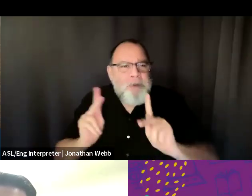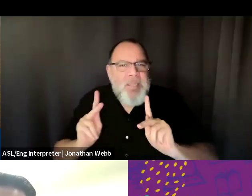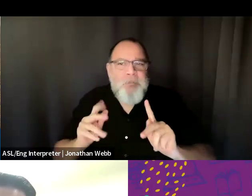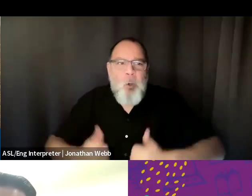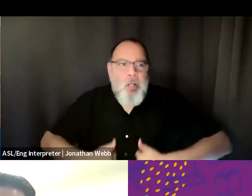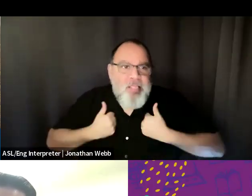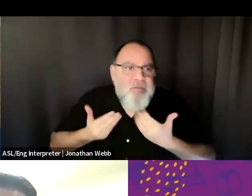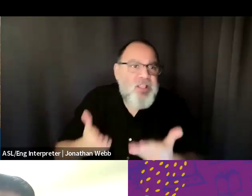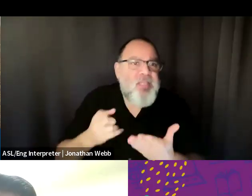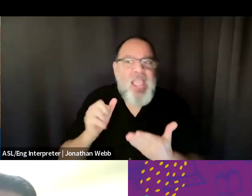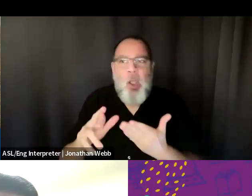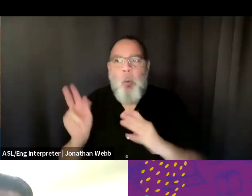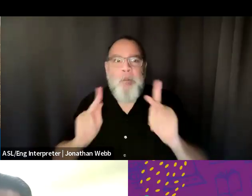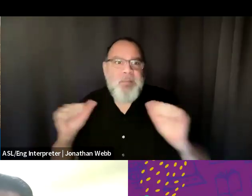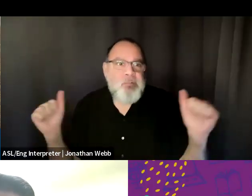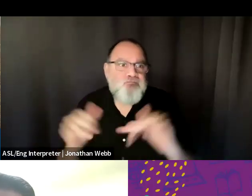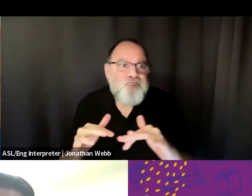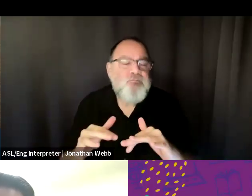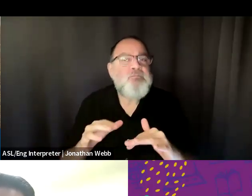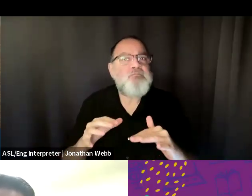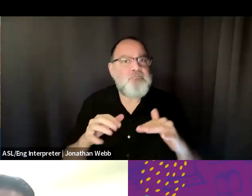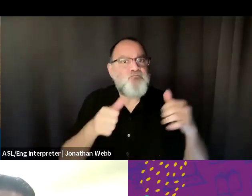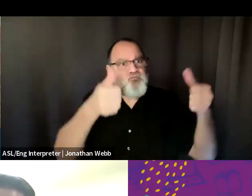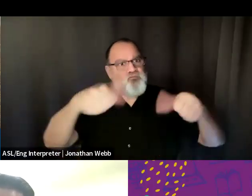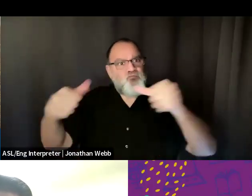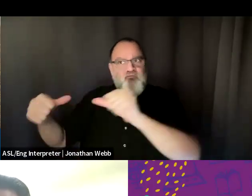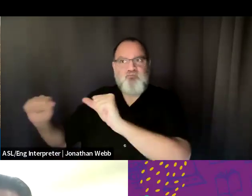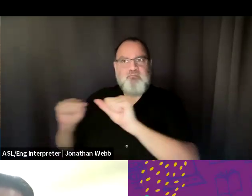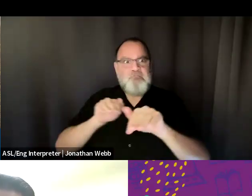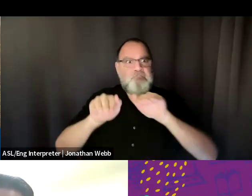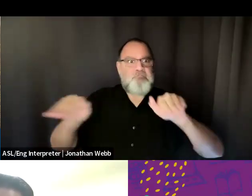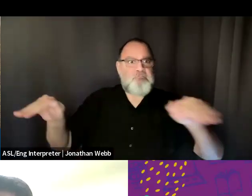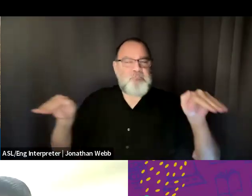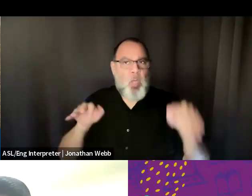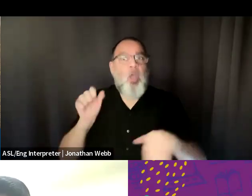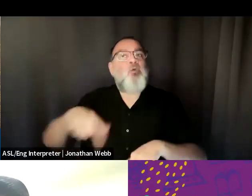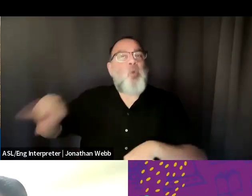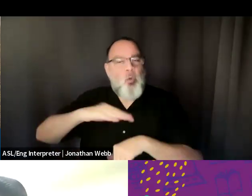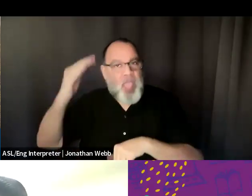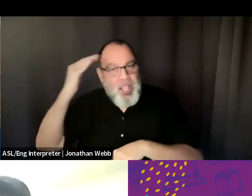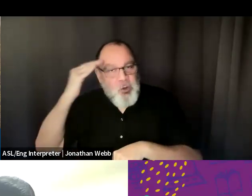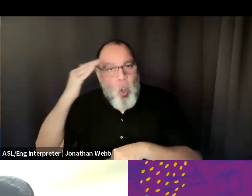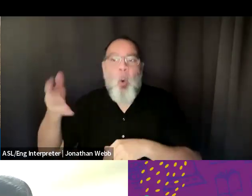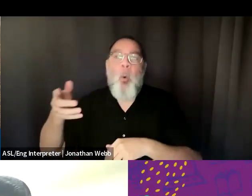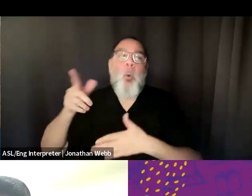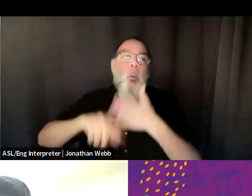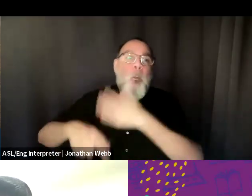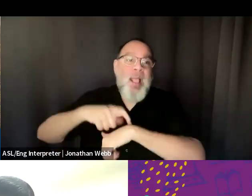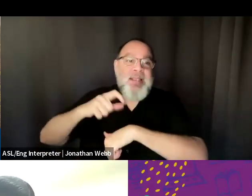buildings so that way all of the people who go there know exactly when we're going to be there, what time, what to expect,